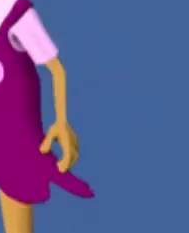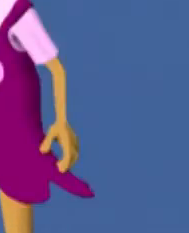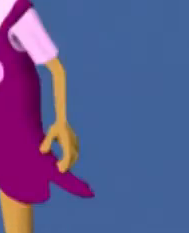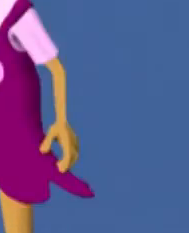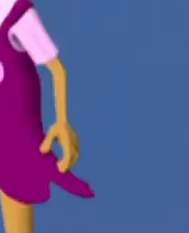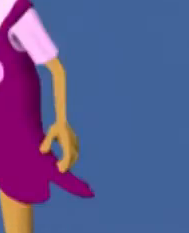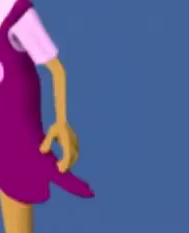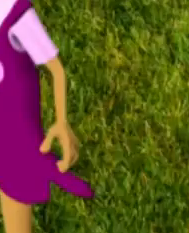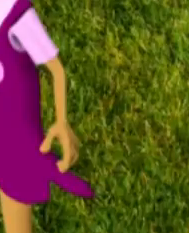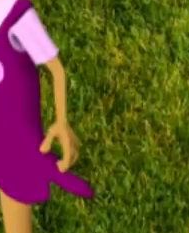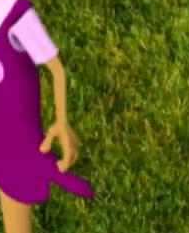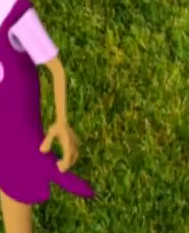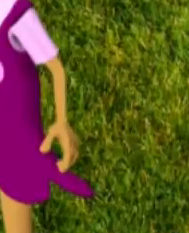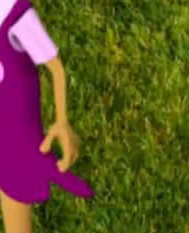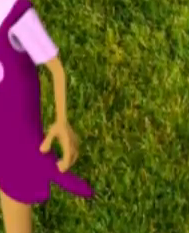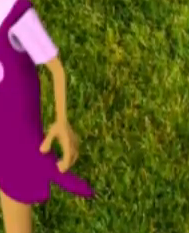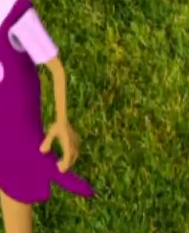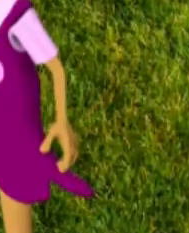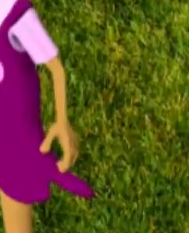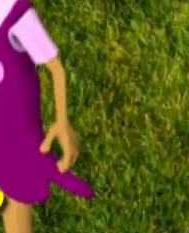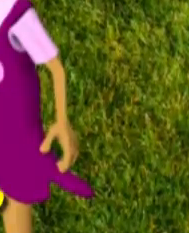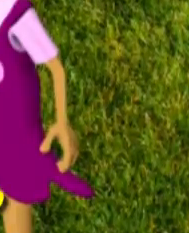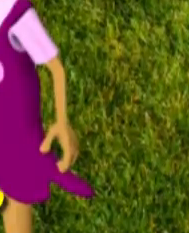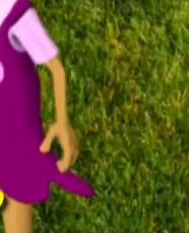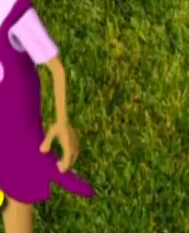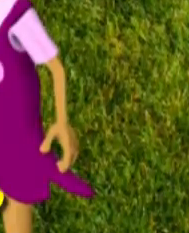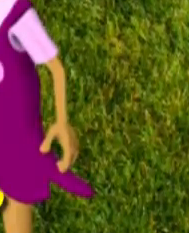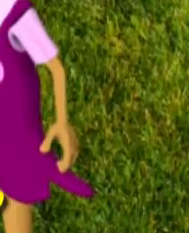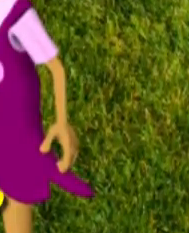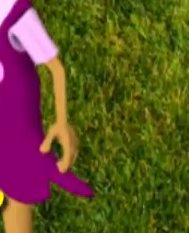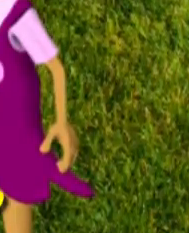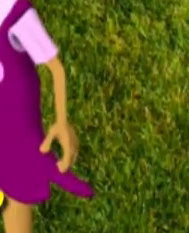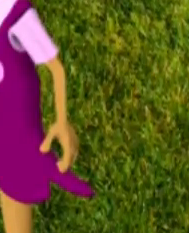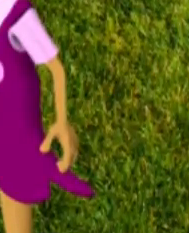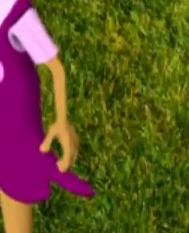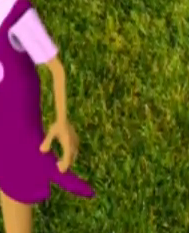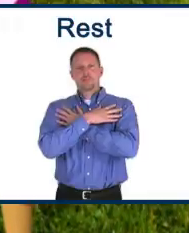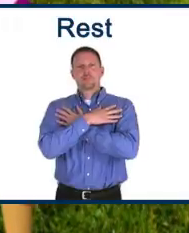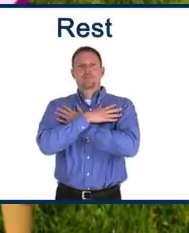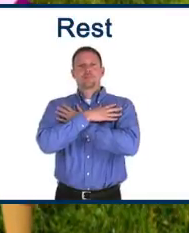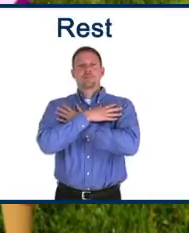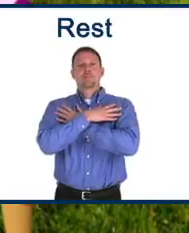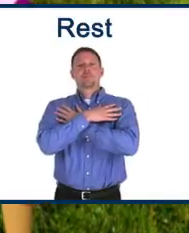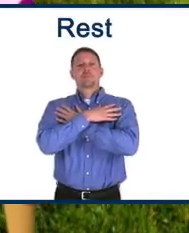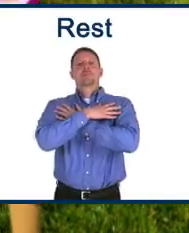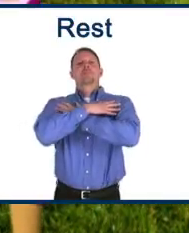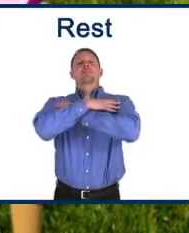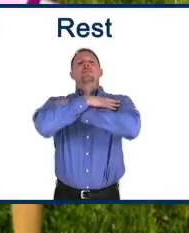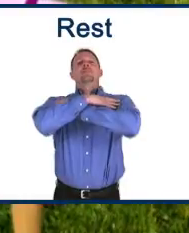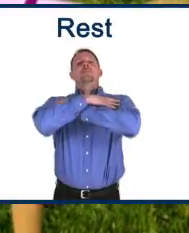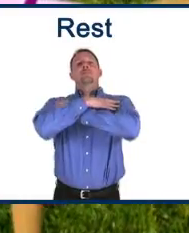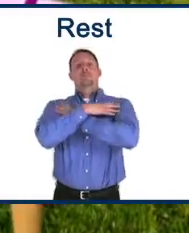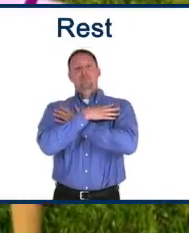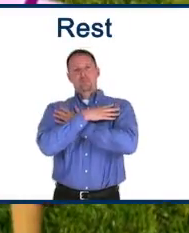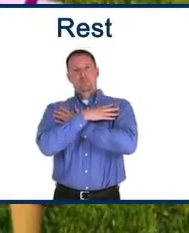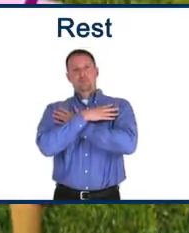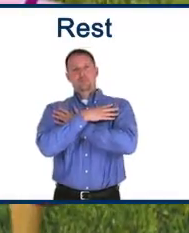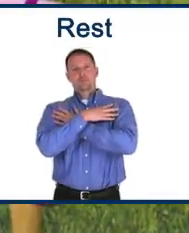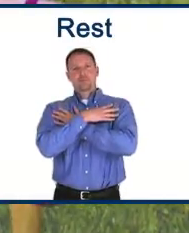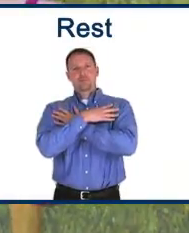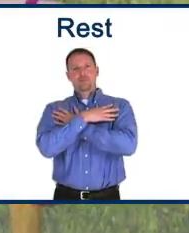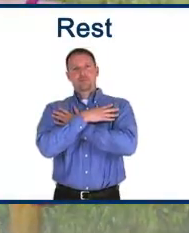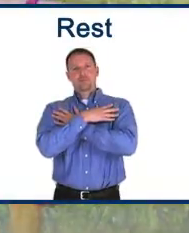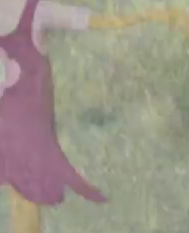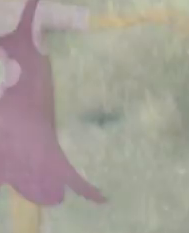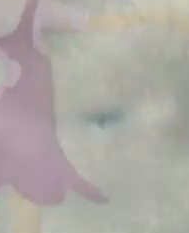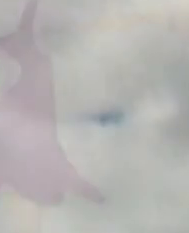like a bird. But when I get tired from running back and forth, I like to take a rest. And I lie down on the